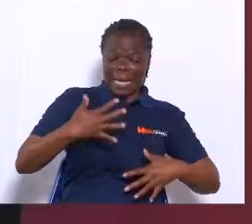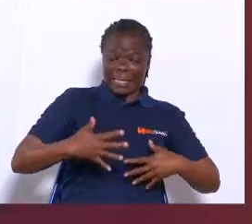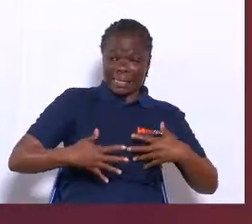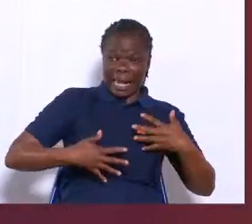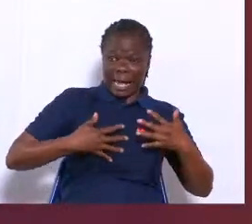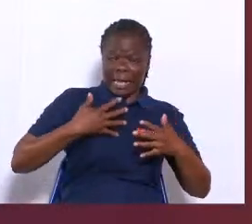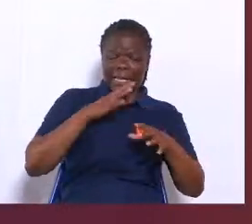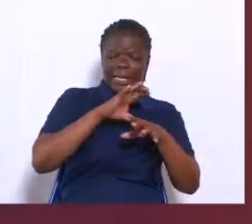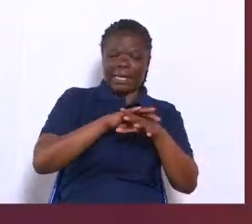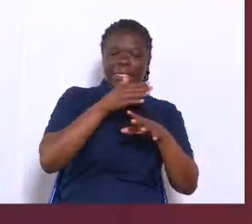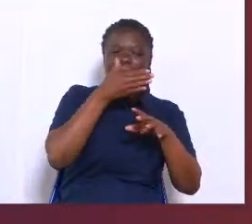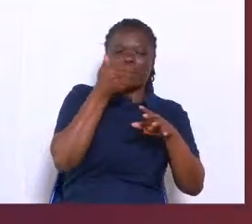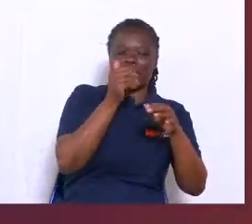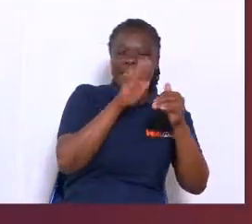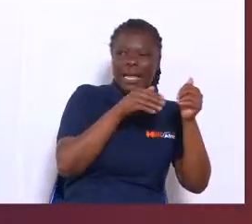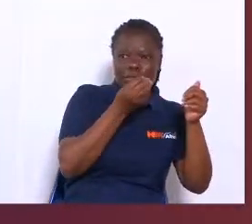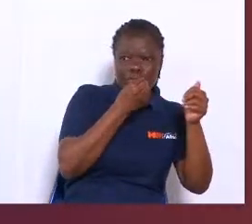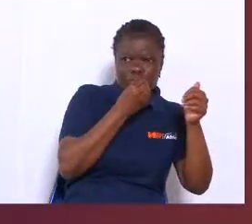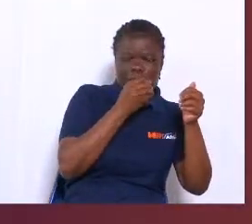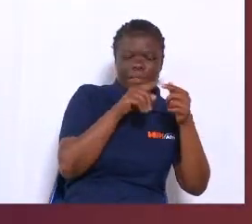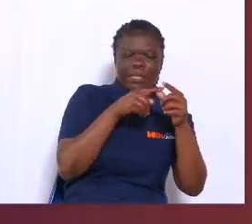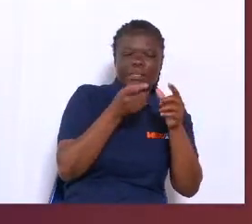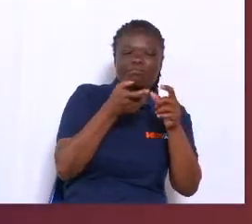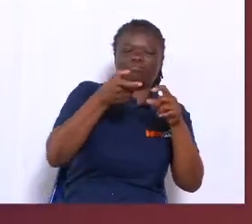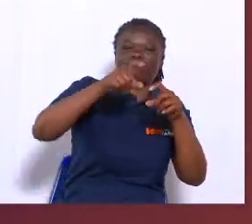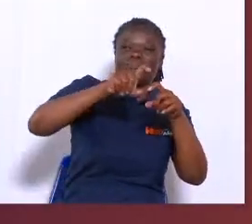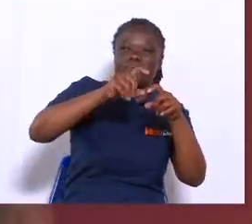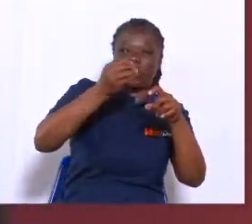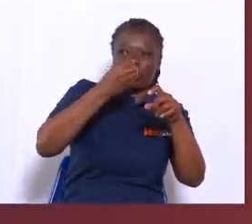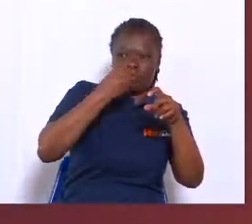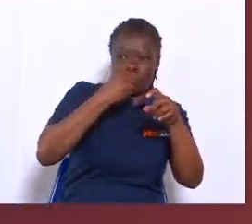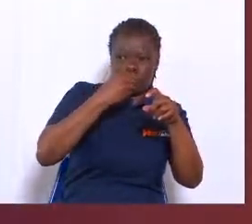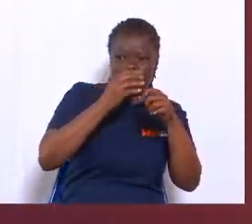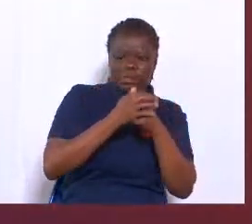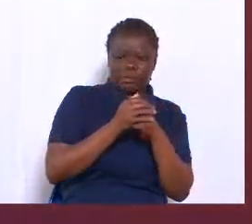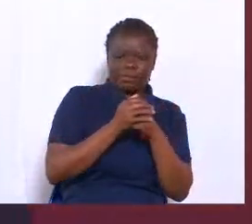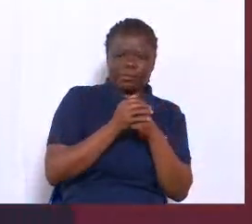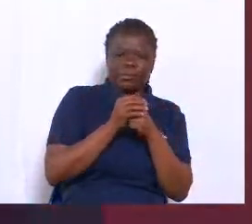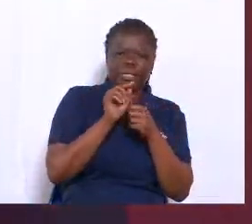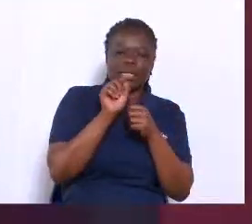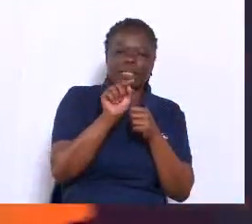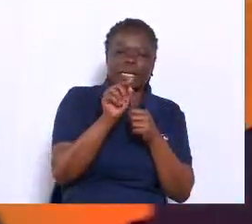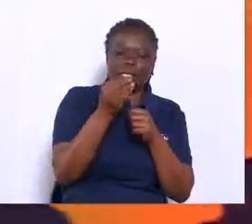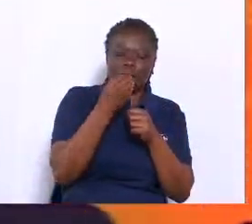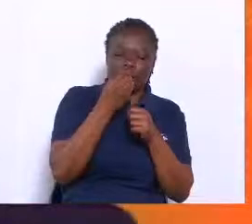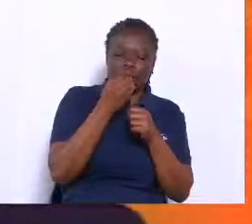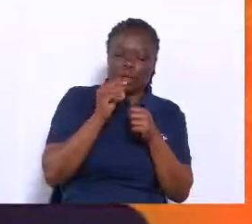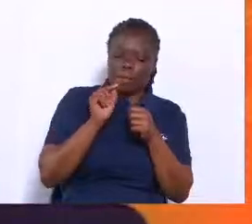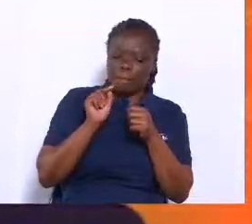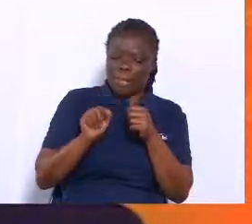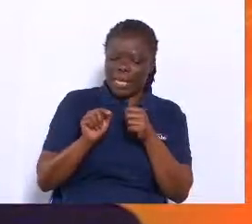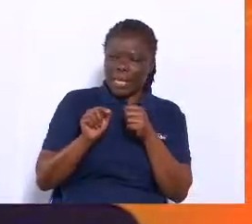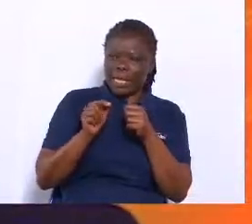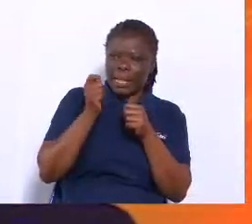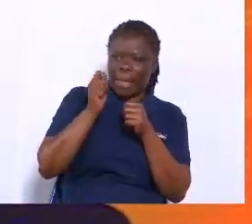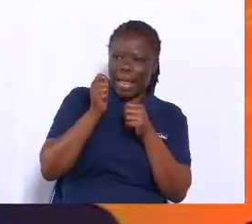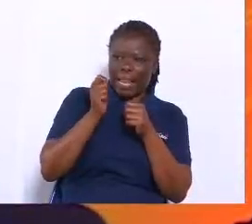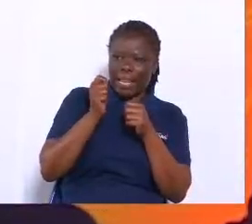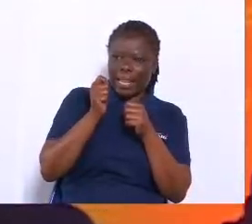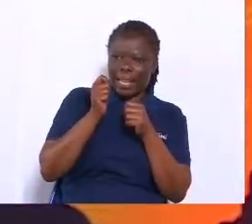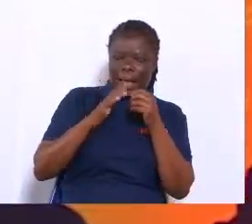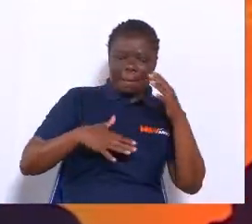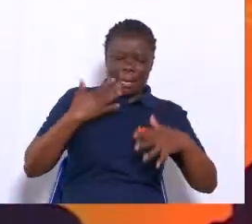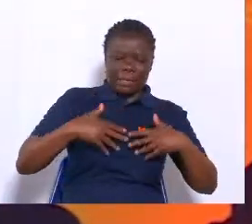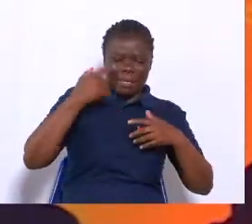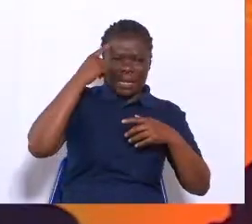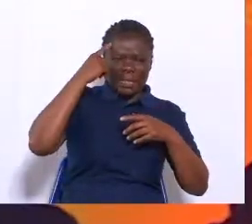than food. So they put the food in, the food he likes. He doesn't touch the food, goes to the bell, boom, boom, boom, pleasure, pleasure in